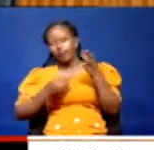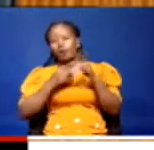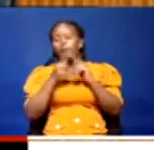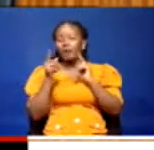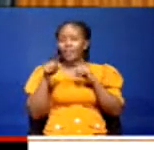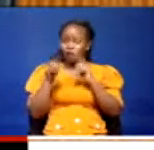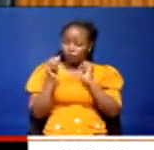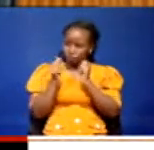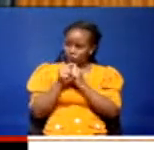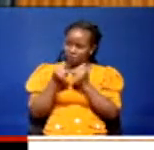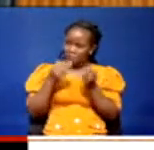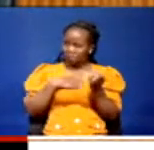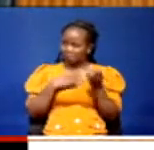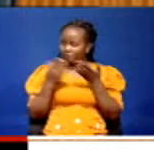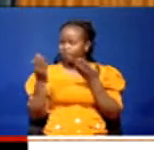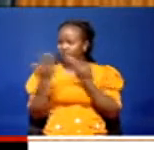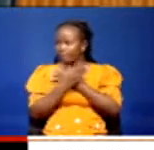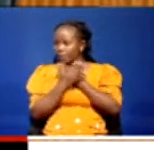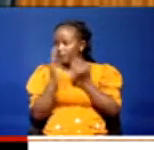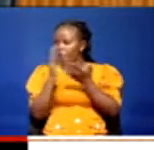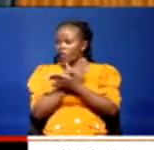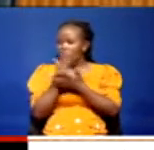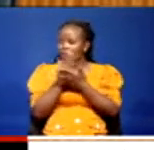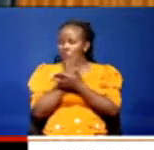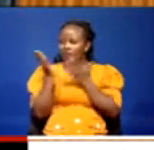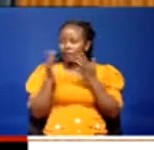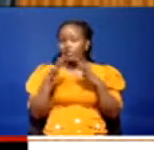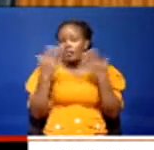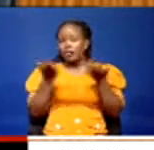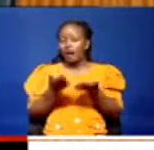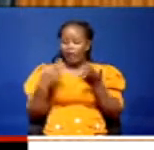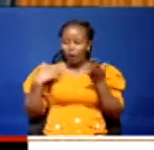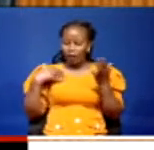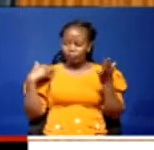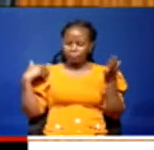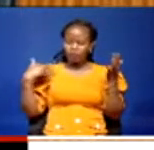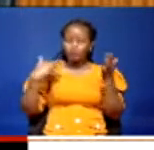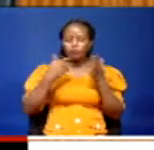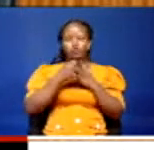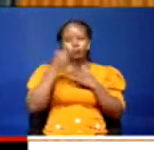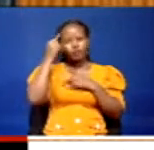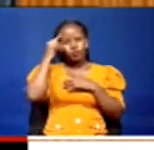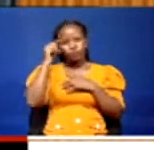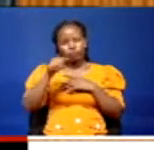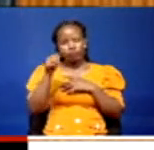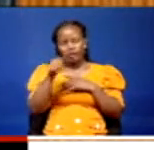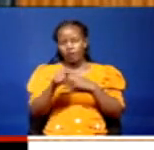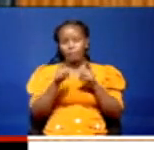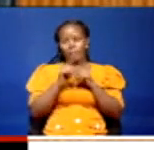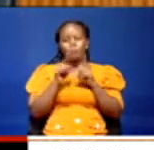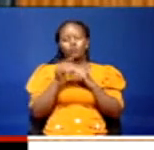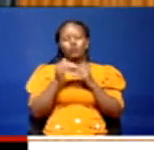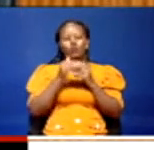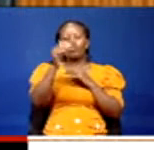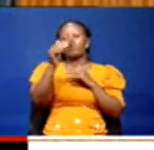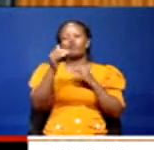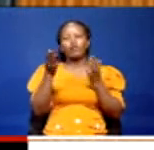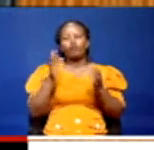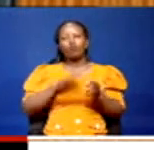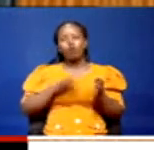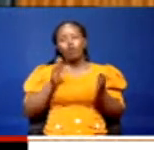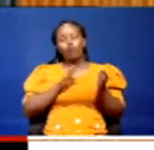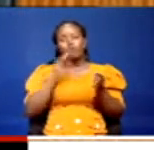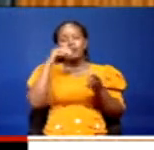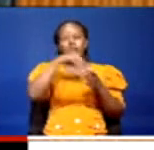here tonight just to shed some light on how that journey has been for her and of course the way forward for women inclusion in